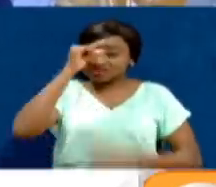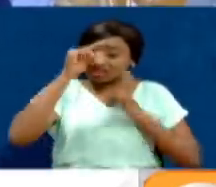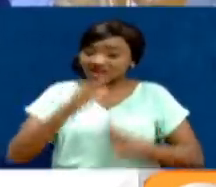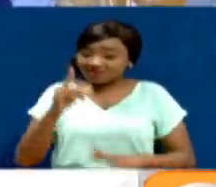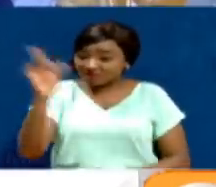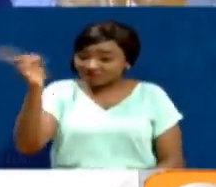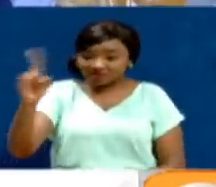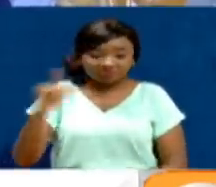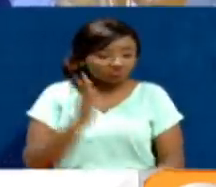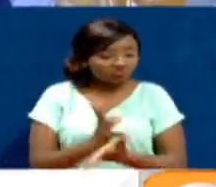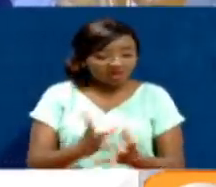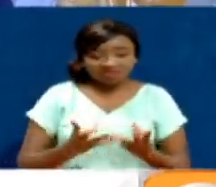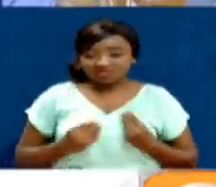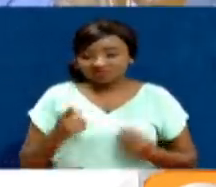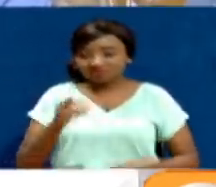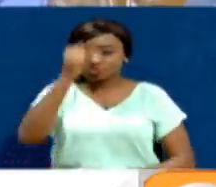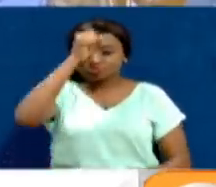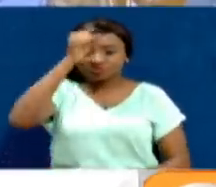never...